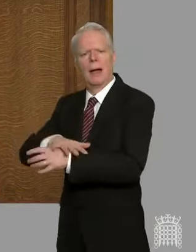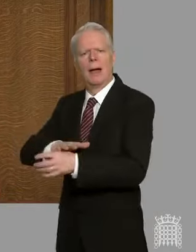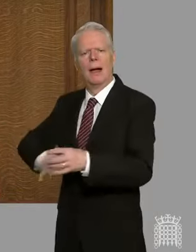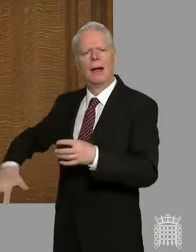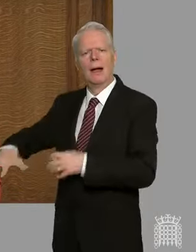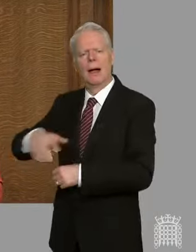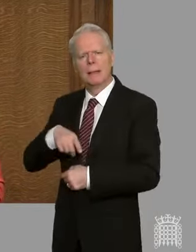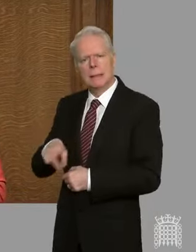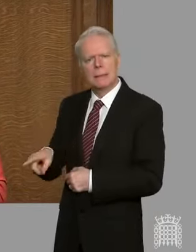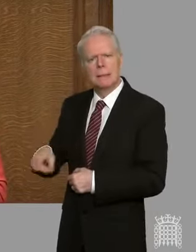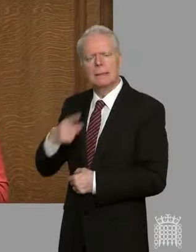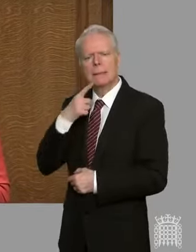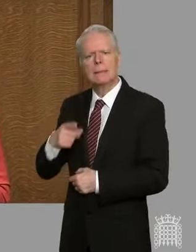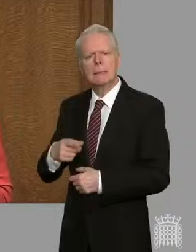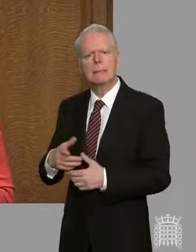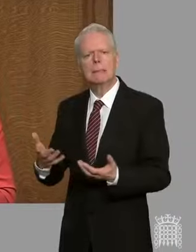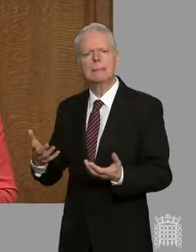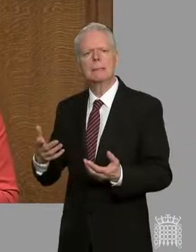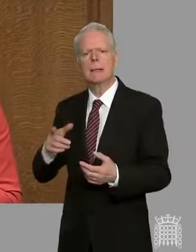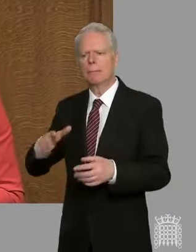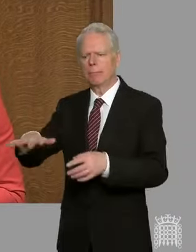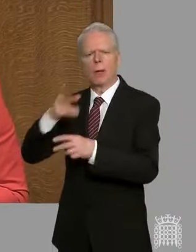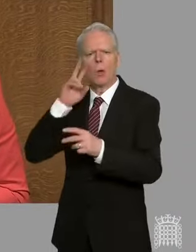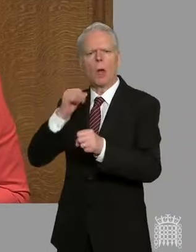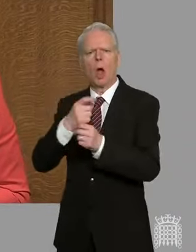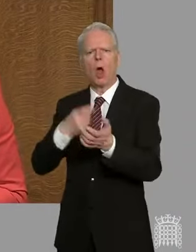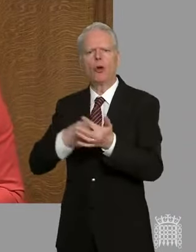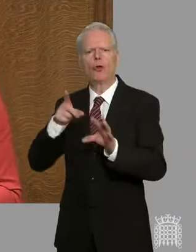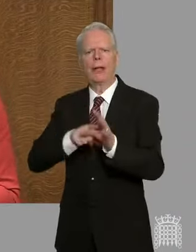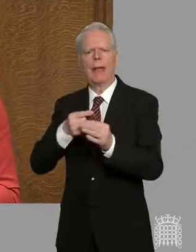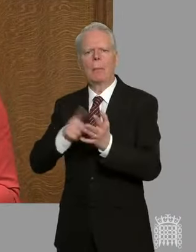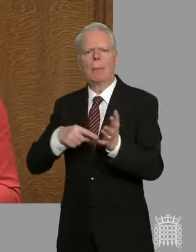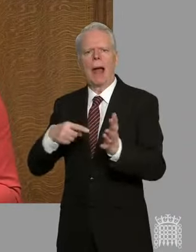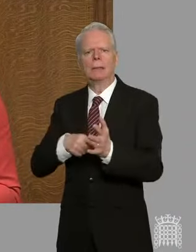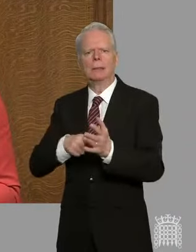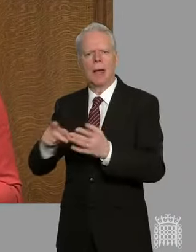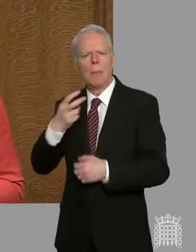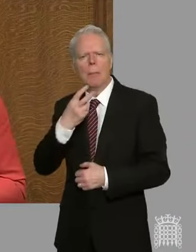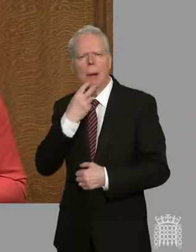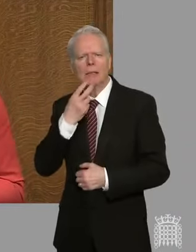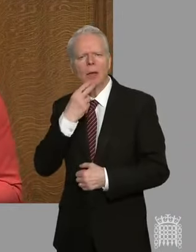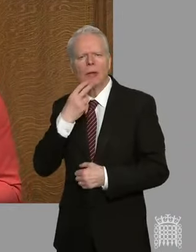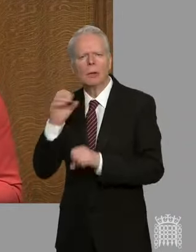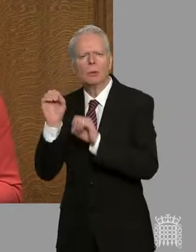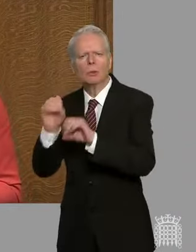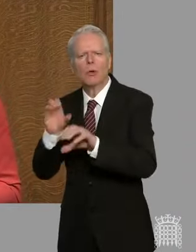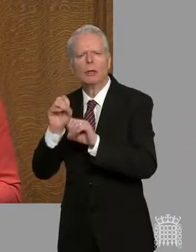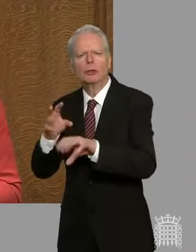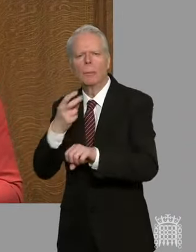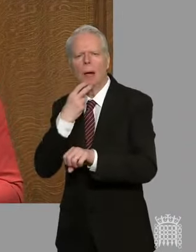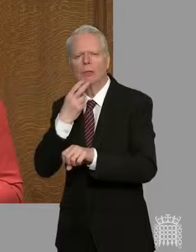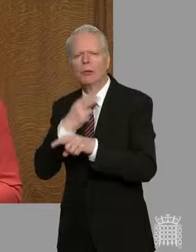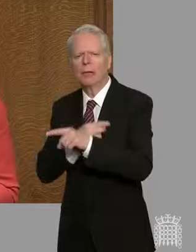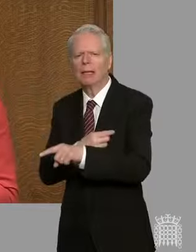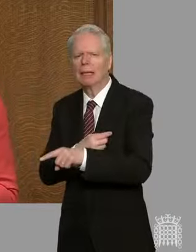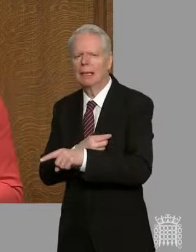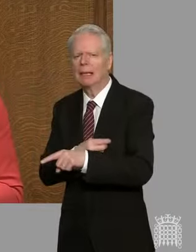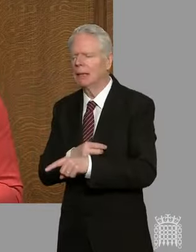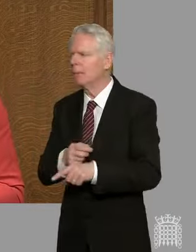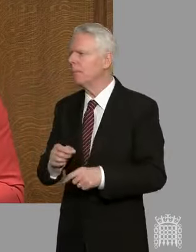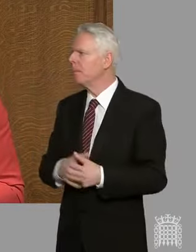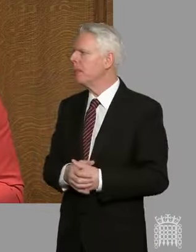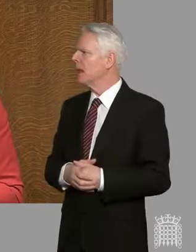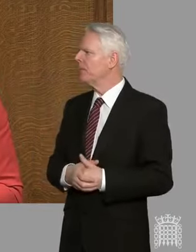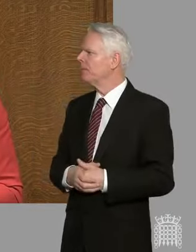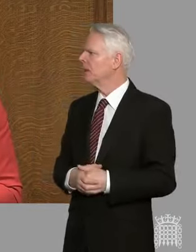to change the NPPF, and without recognising the moratorium for local authorities to manage their local plans. This decision failed